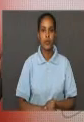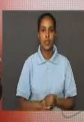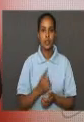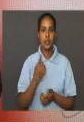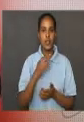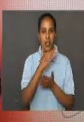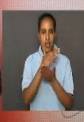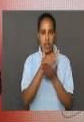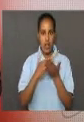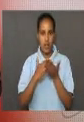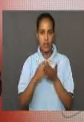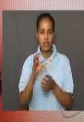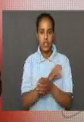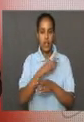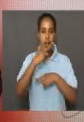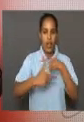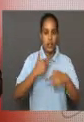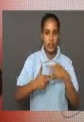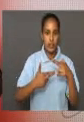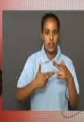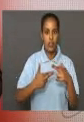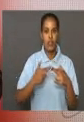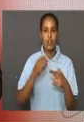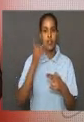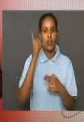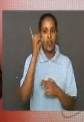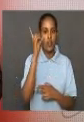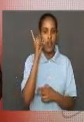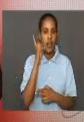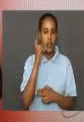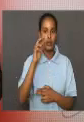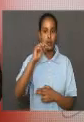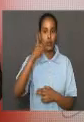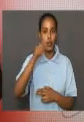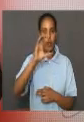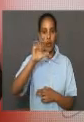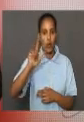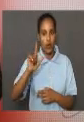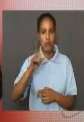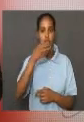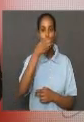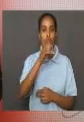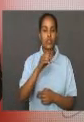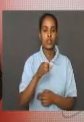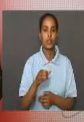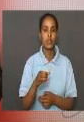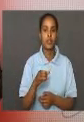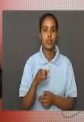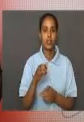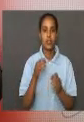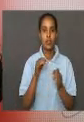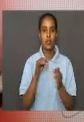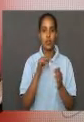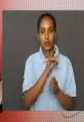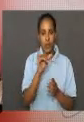The half-cell reactions for a dilute sodium chloride solution